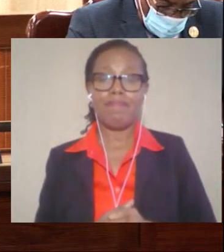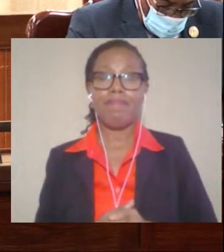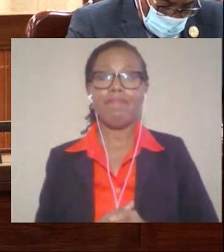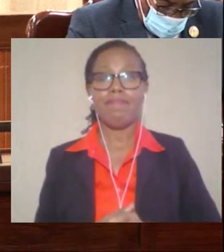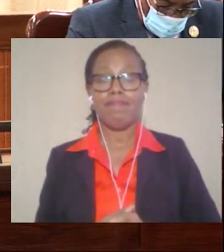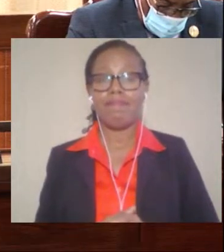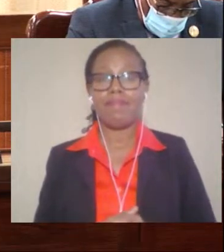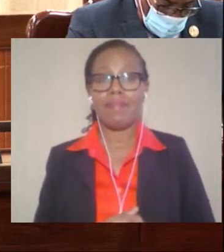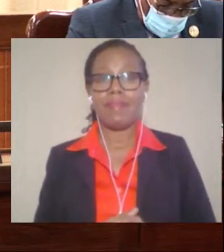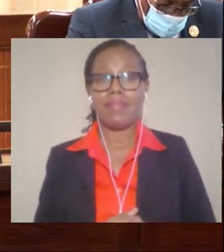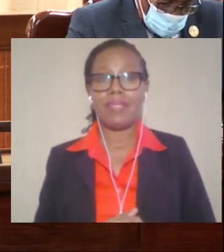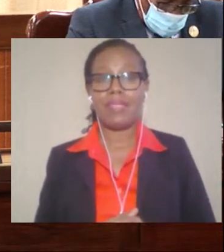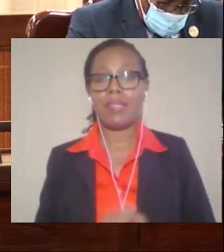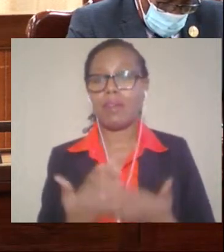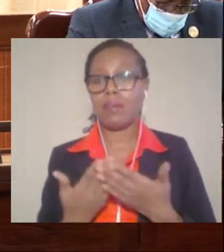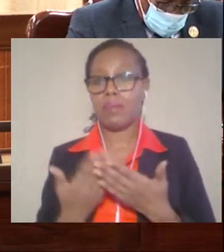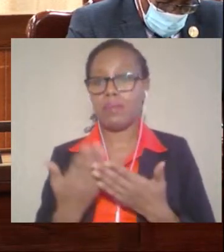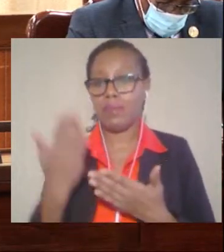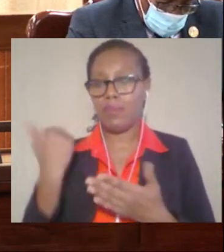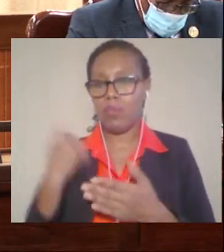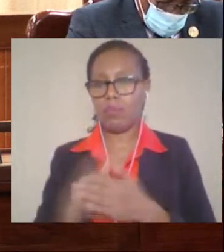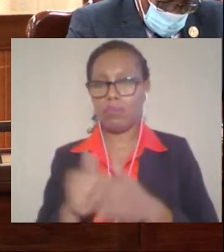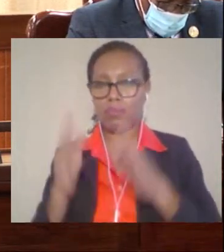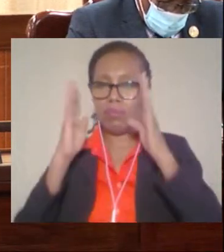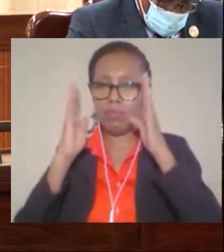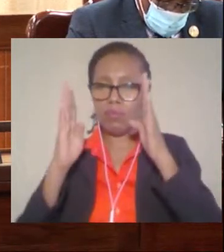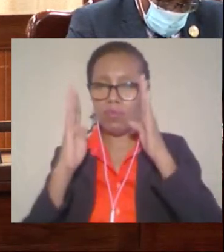talked about the sugar industry as well,